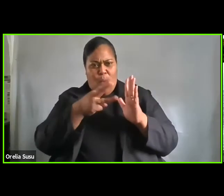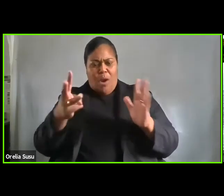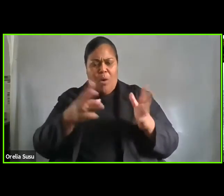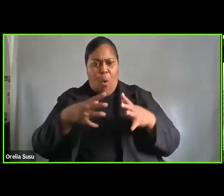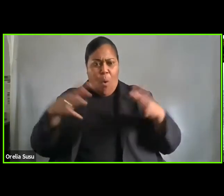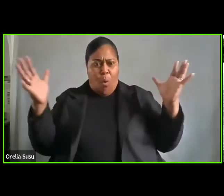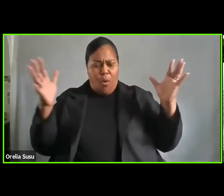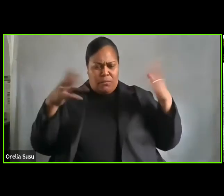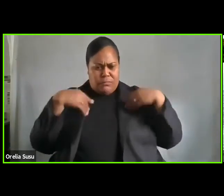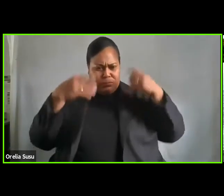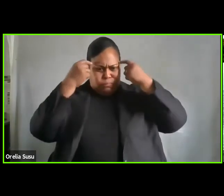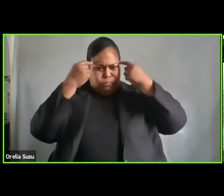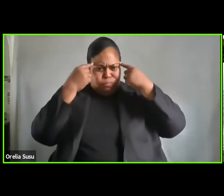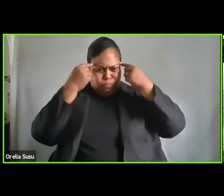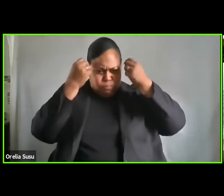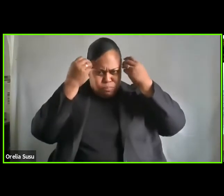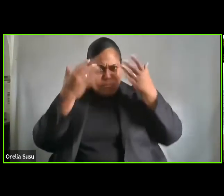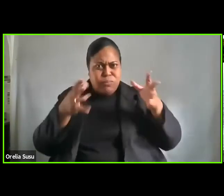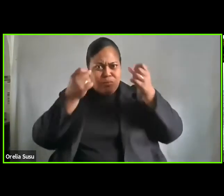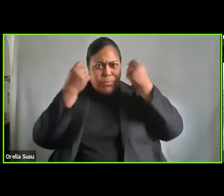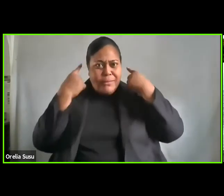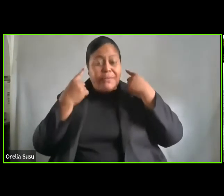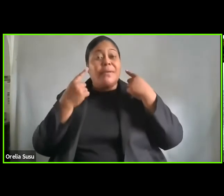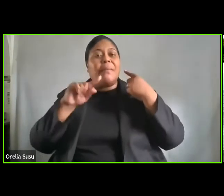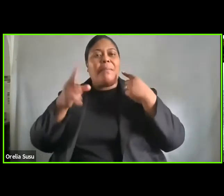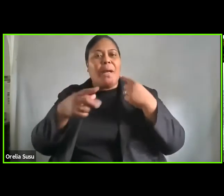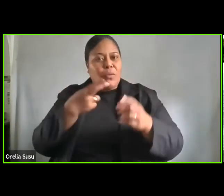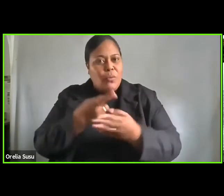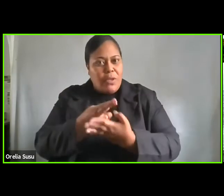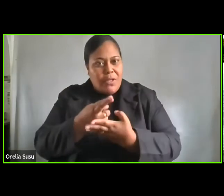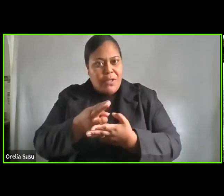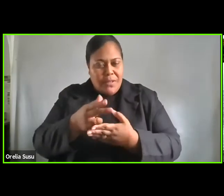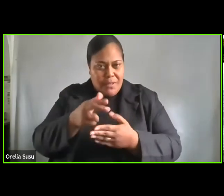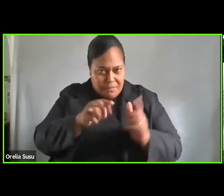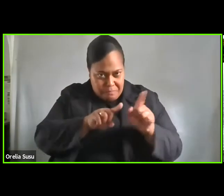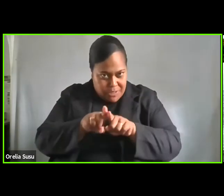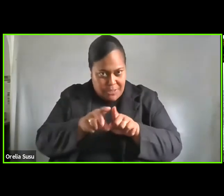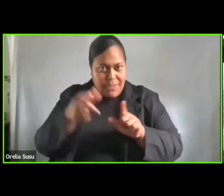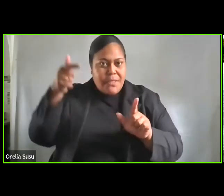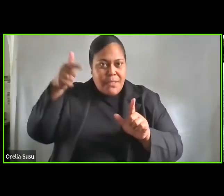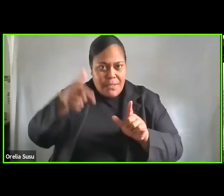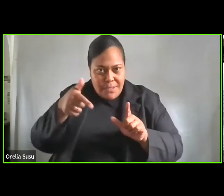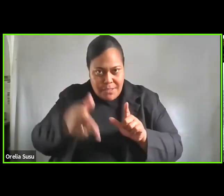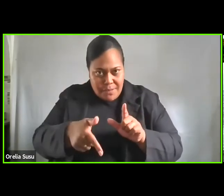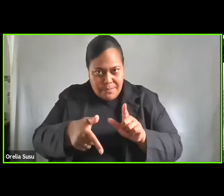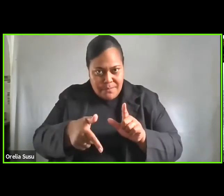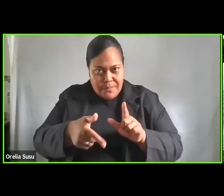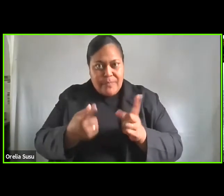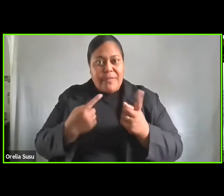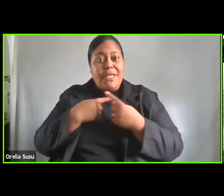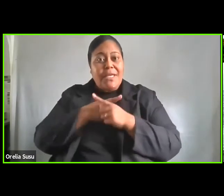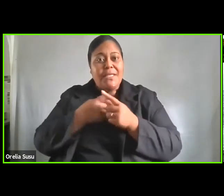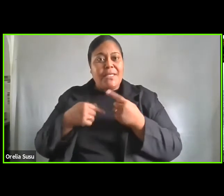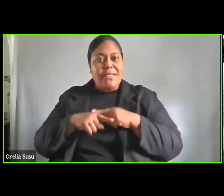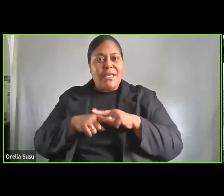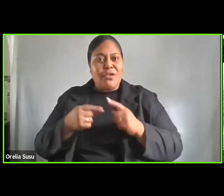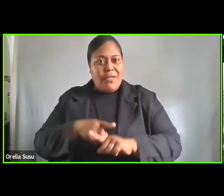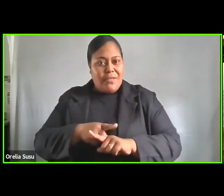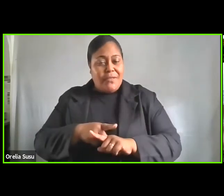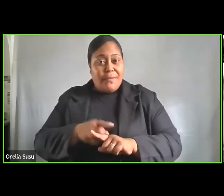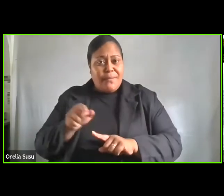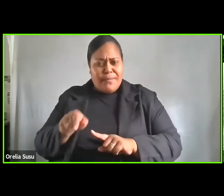does have a very deep meaning it comes from the work of um african-american feminists actually who were doing work around